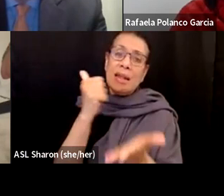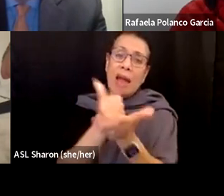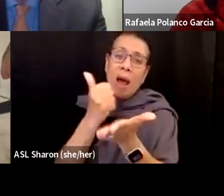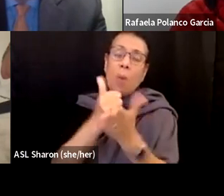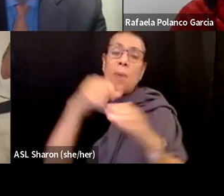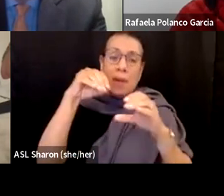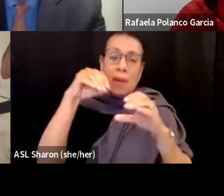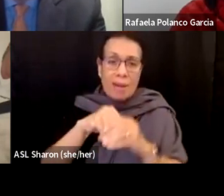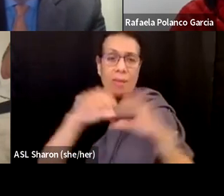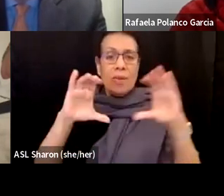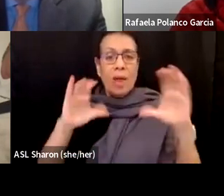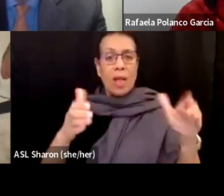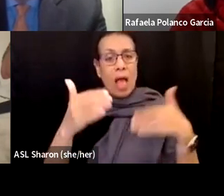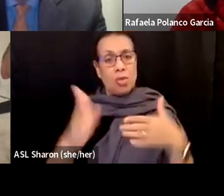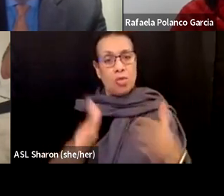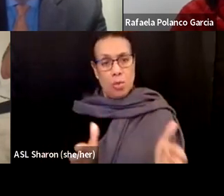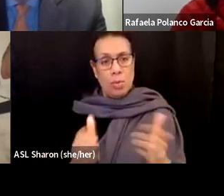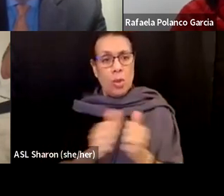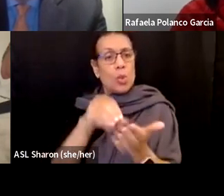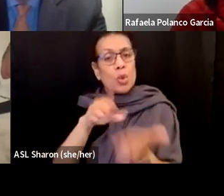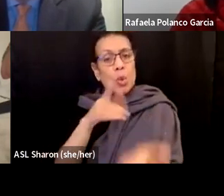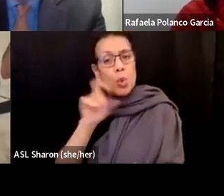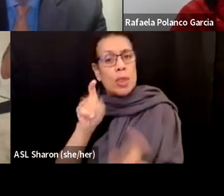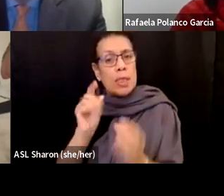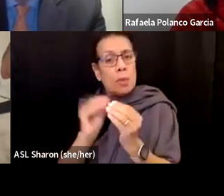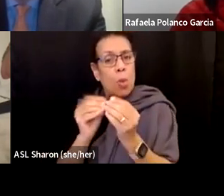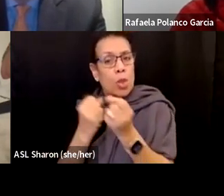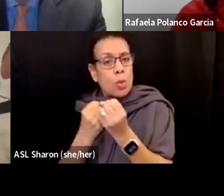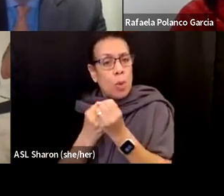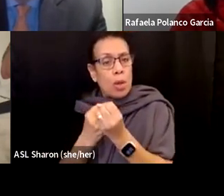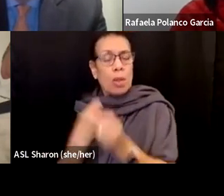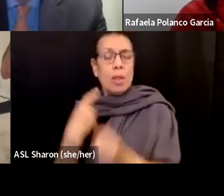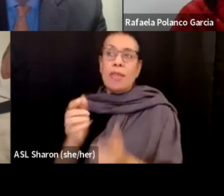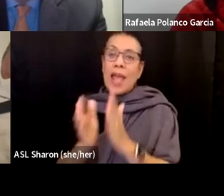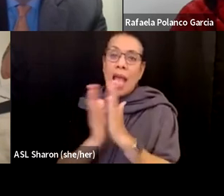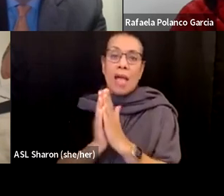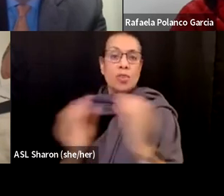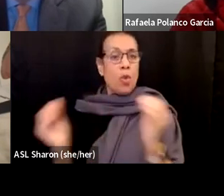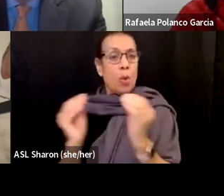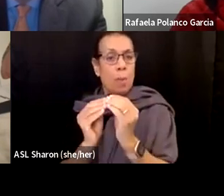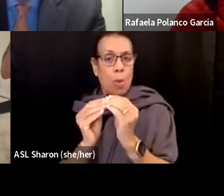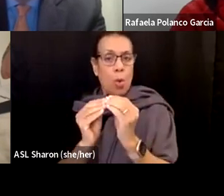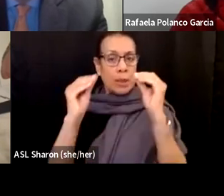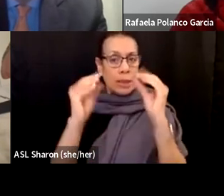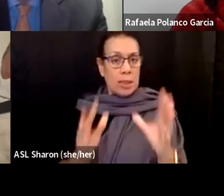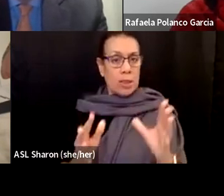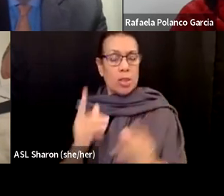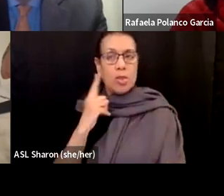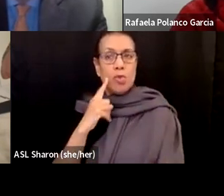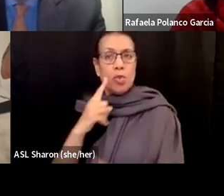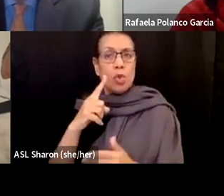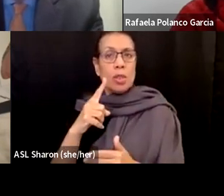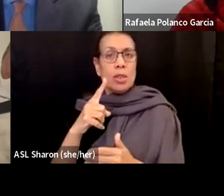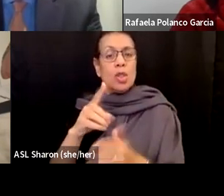classroom with with students who need help so they've asked for additional support with students with disabilities